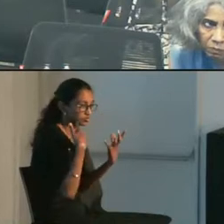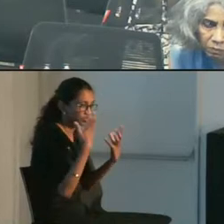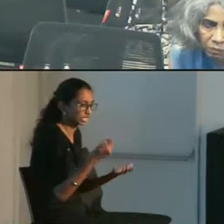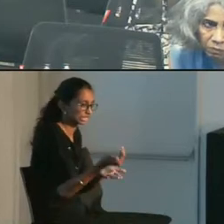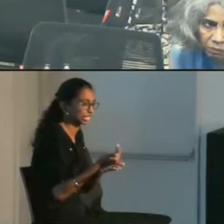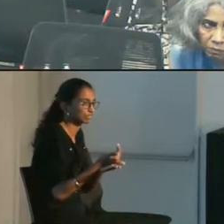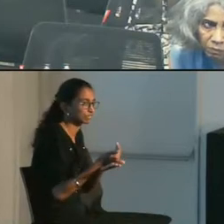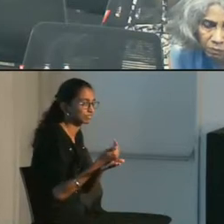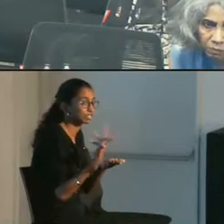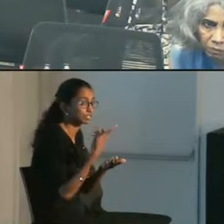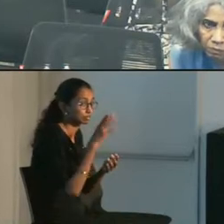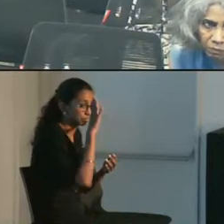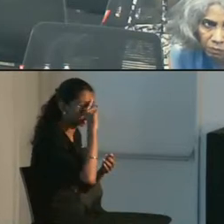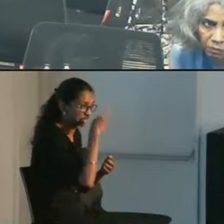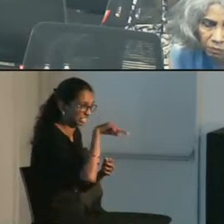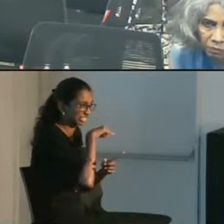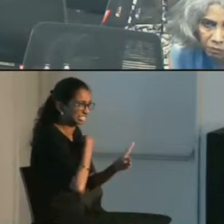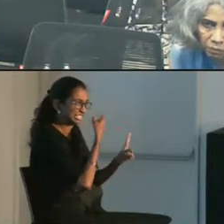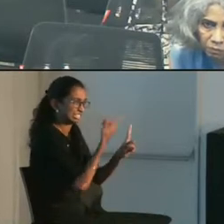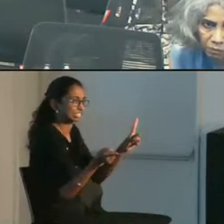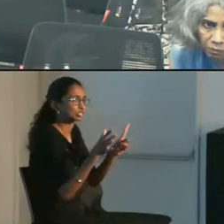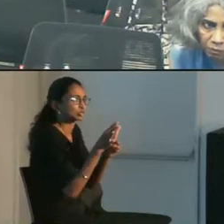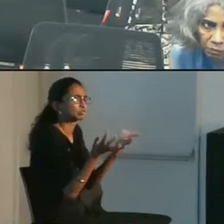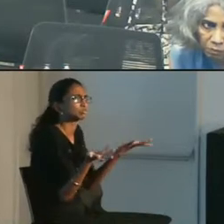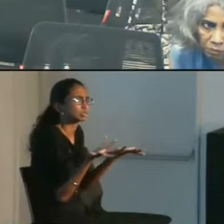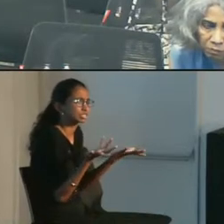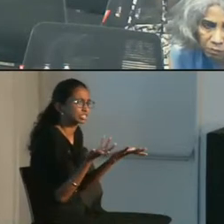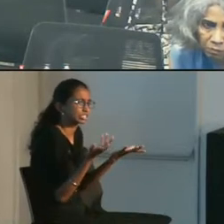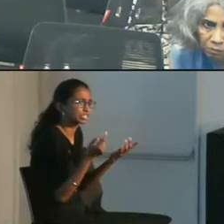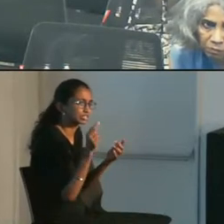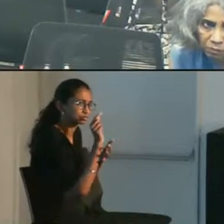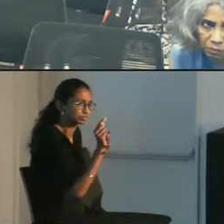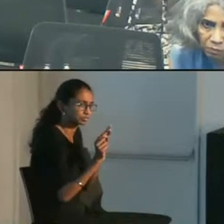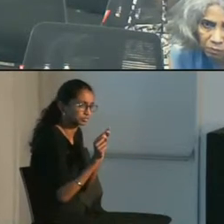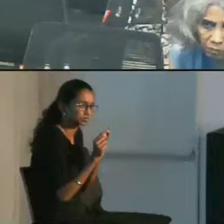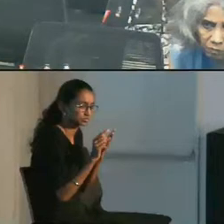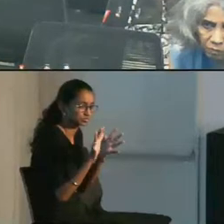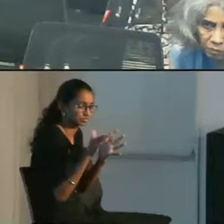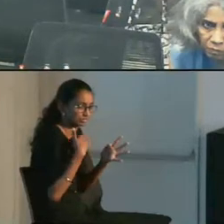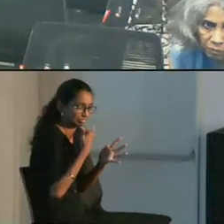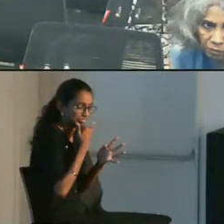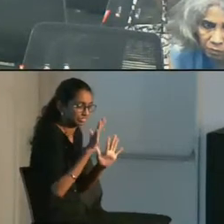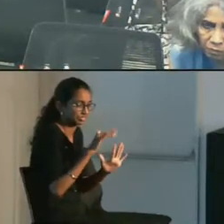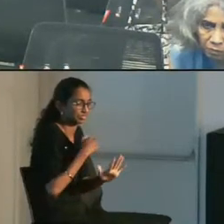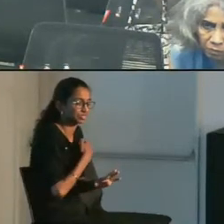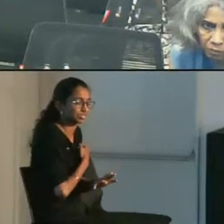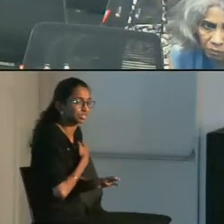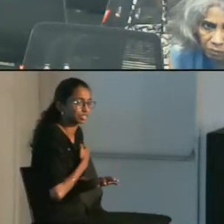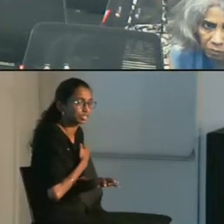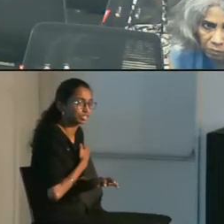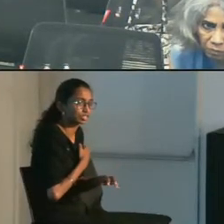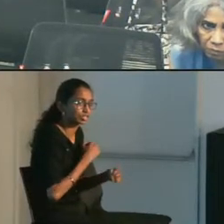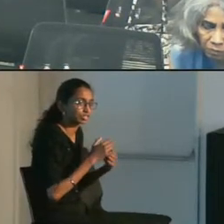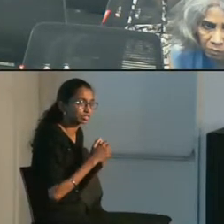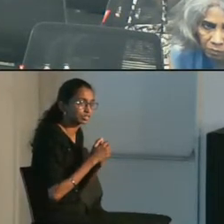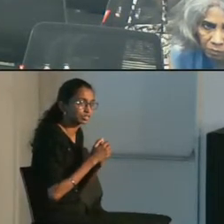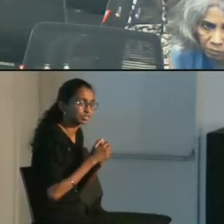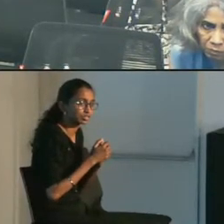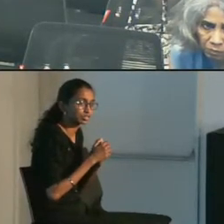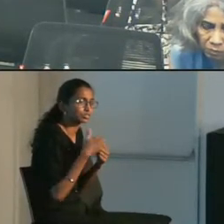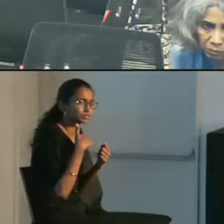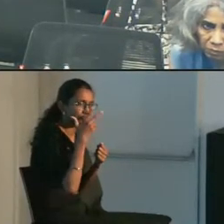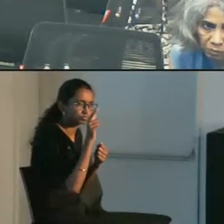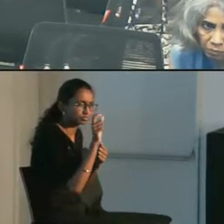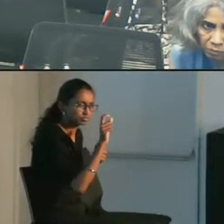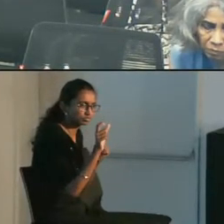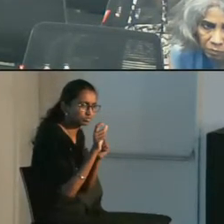do against men doing it, or something along those lines. If I'm wrong, I apologize. But I remember the